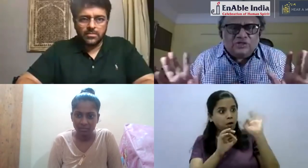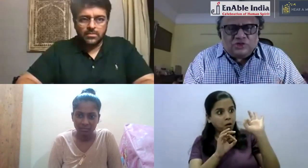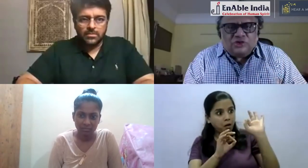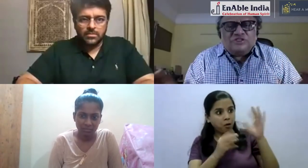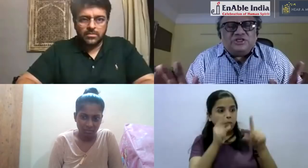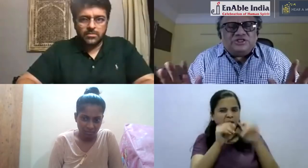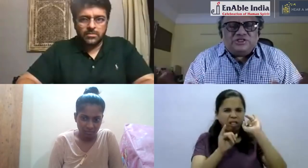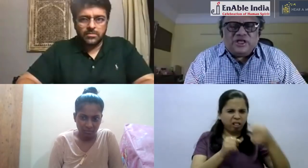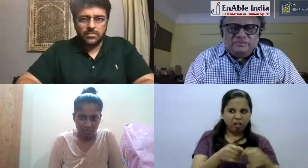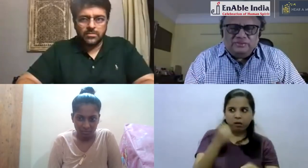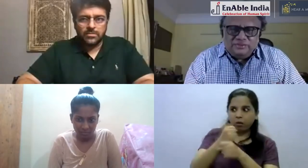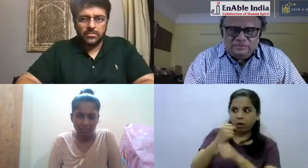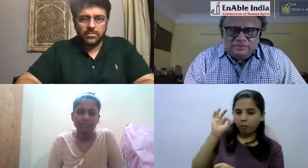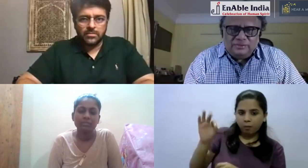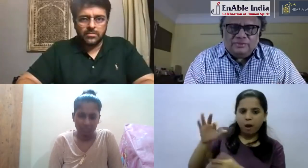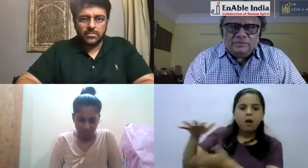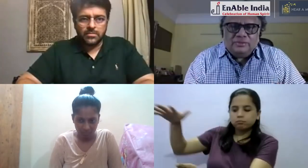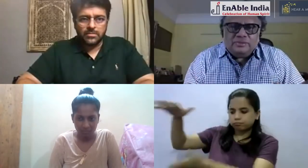The storage is the same.